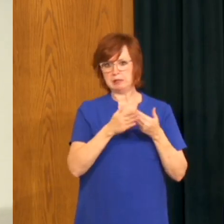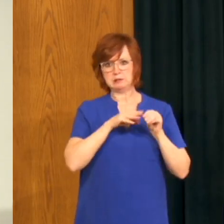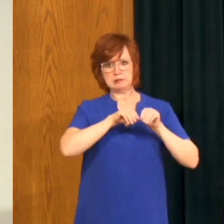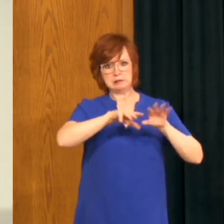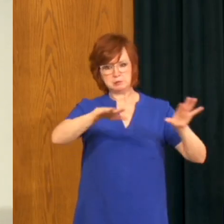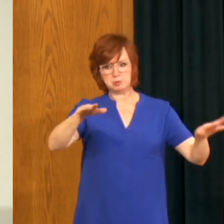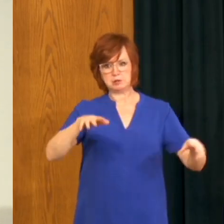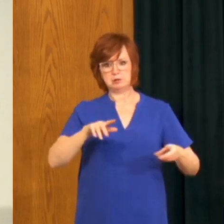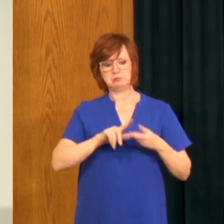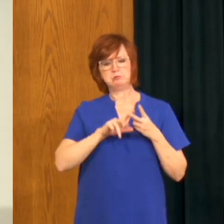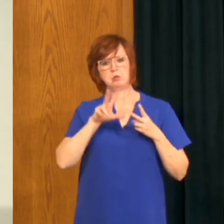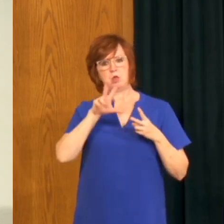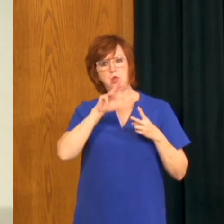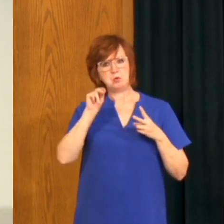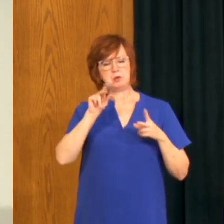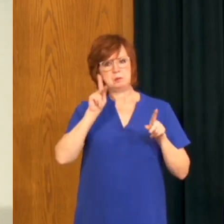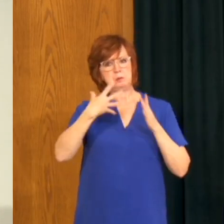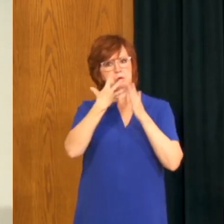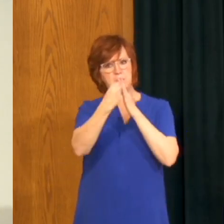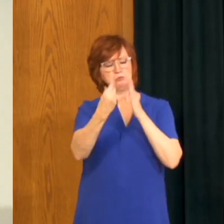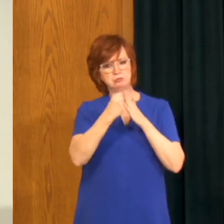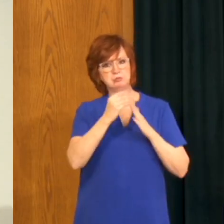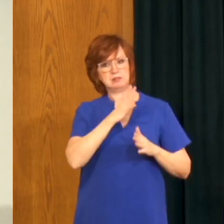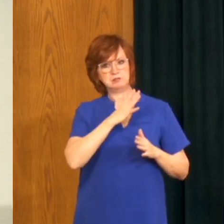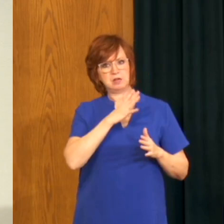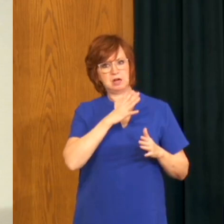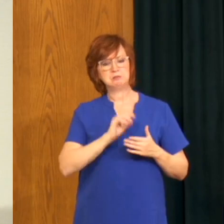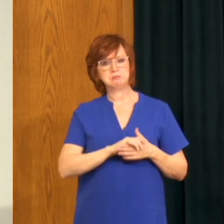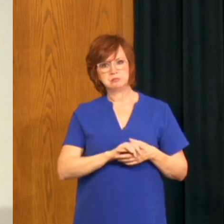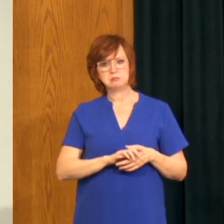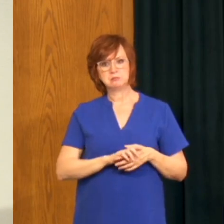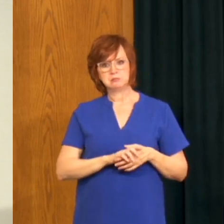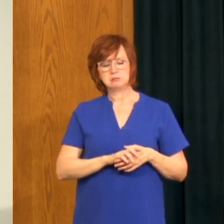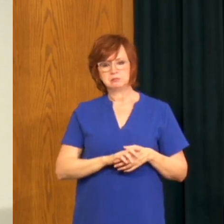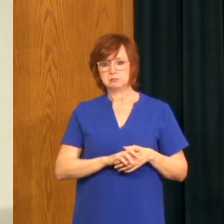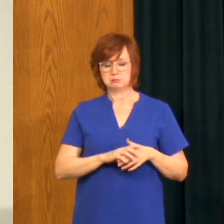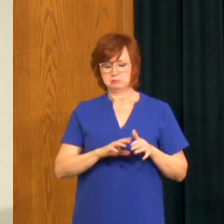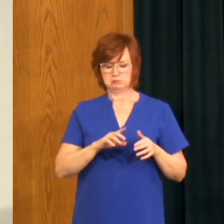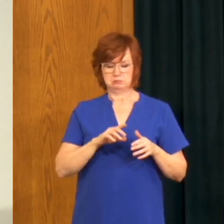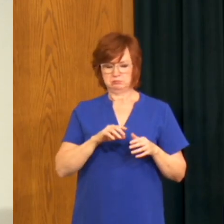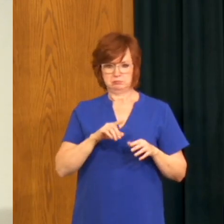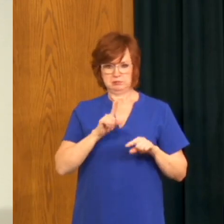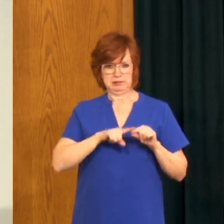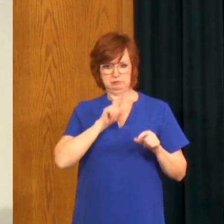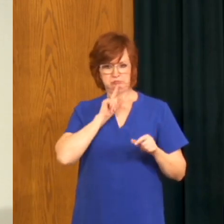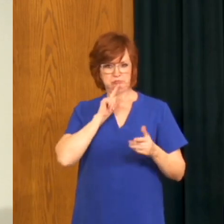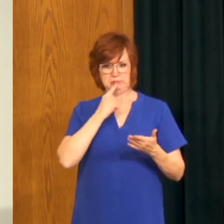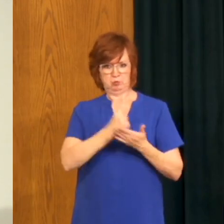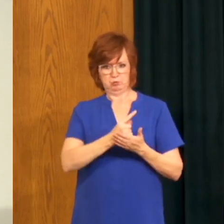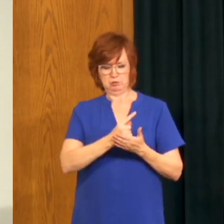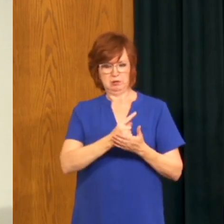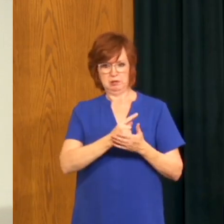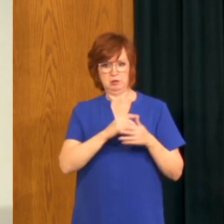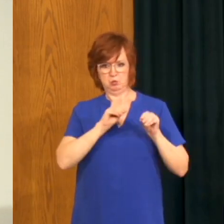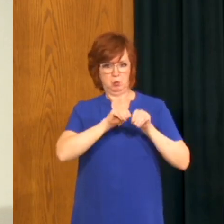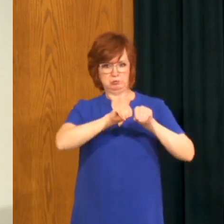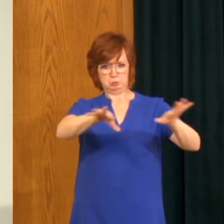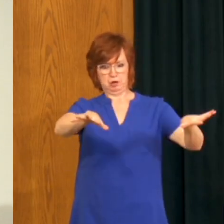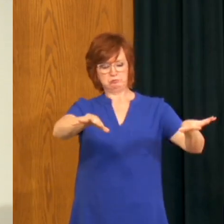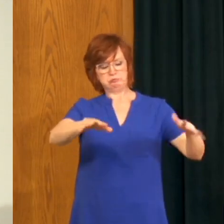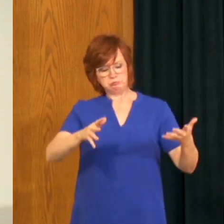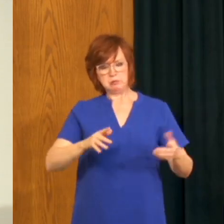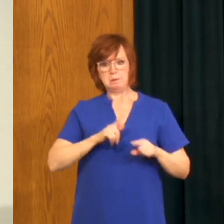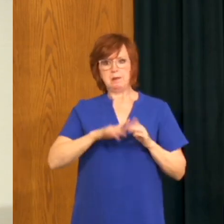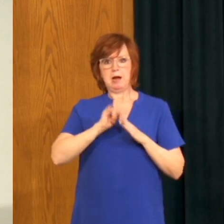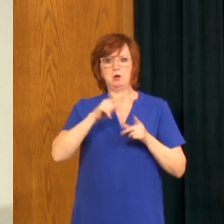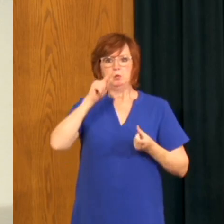that absolutely minimizes the risk of further transmission. There's no guarantees that there'll be no transmission, but what can you do to ensure that we